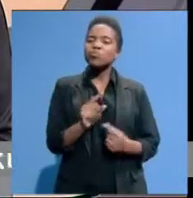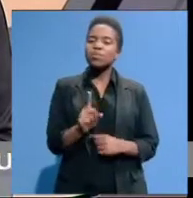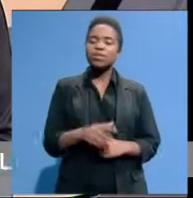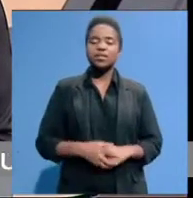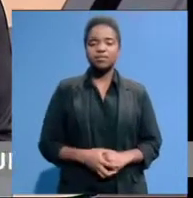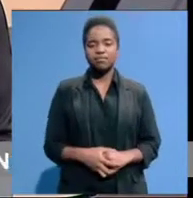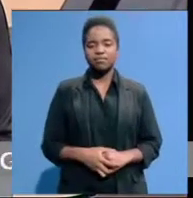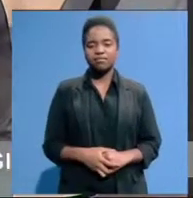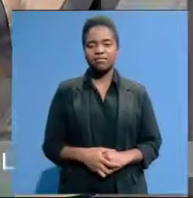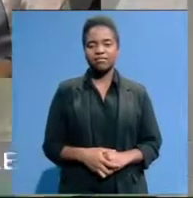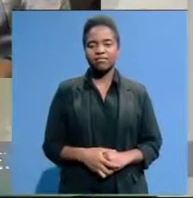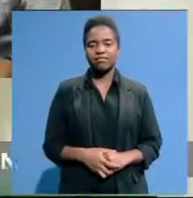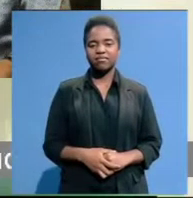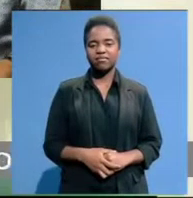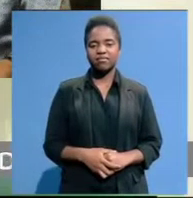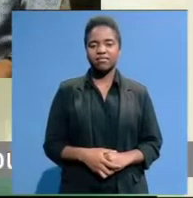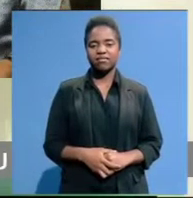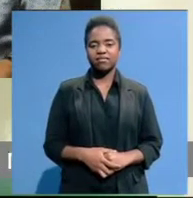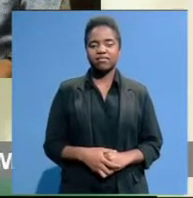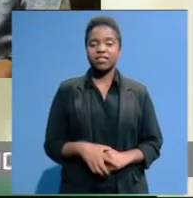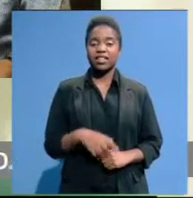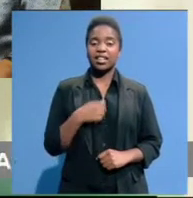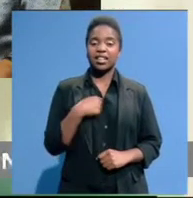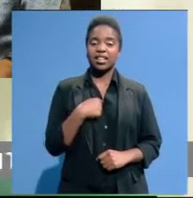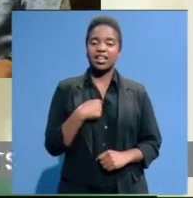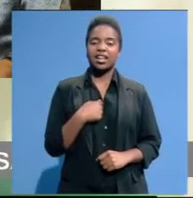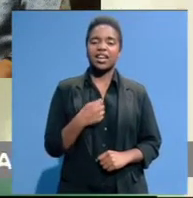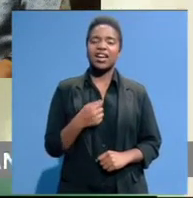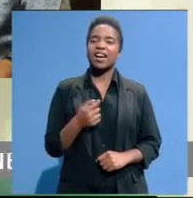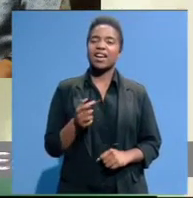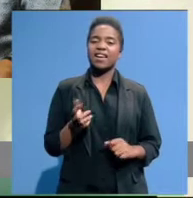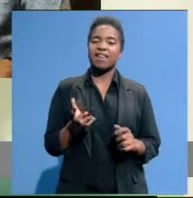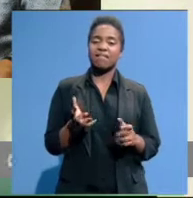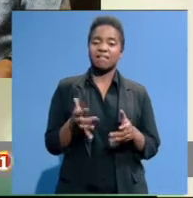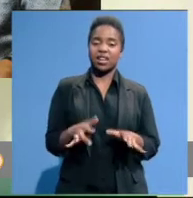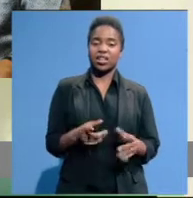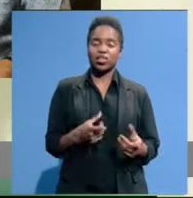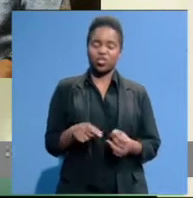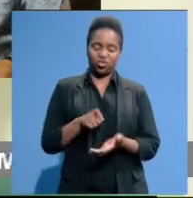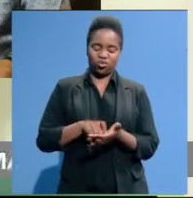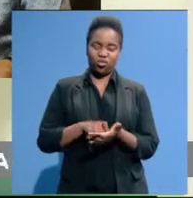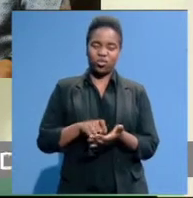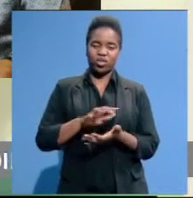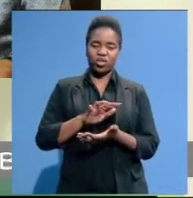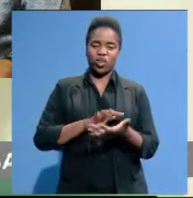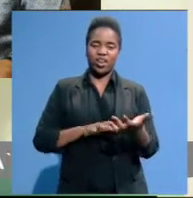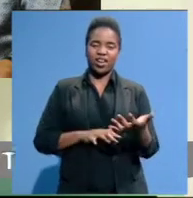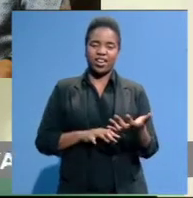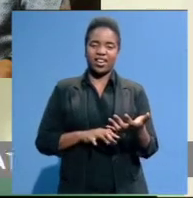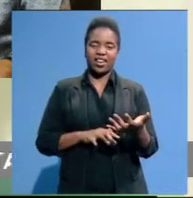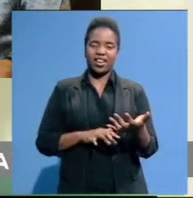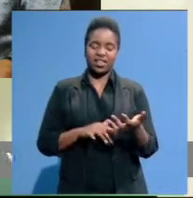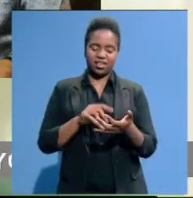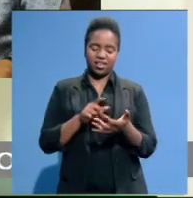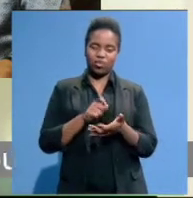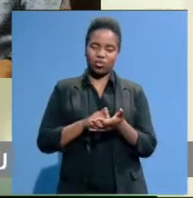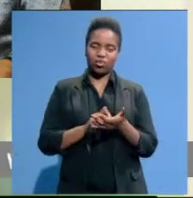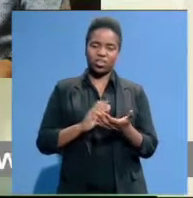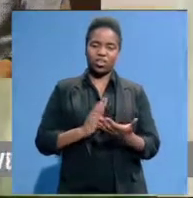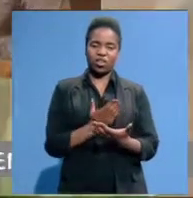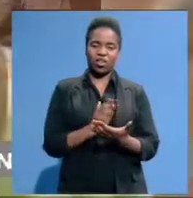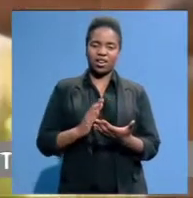life. I can imagine it's a moment that you'll never forget, Tata Mahlasela. Would you possibly give us a tribute that you have for Tata as we